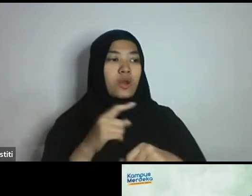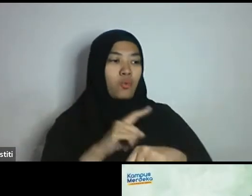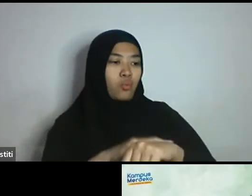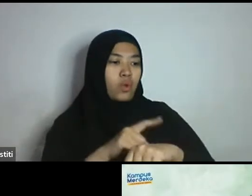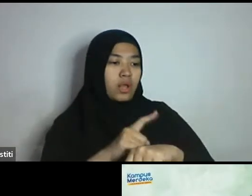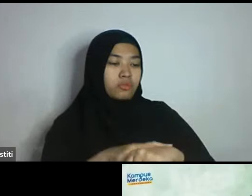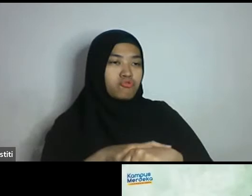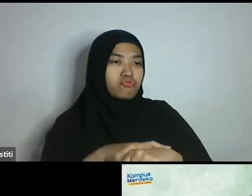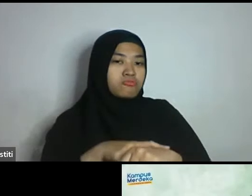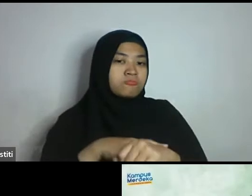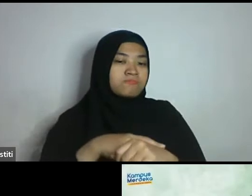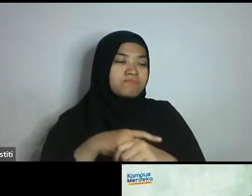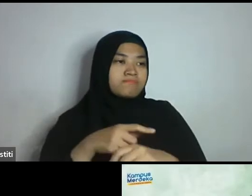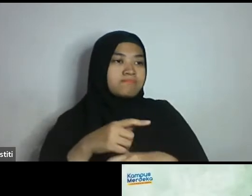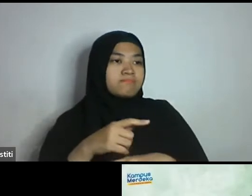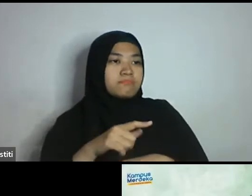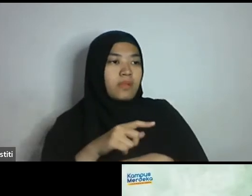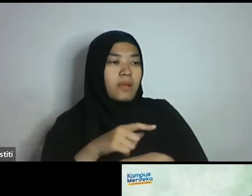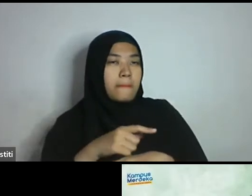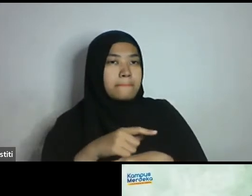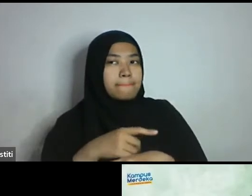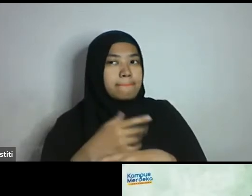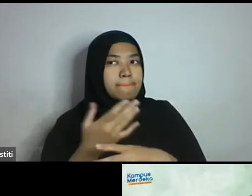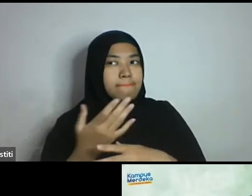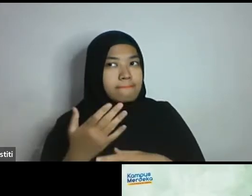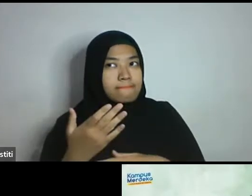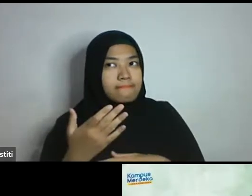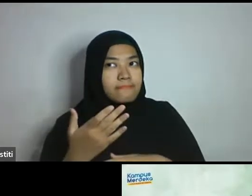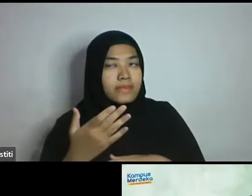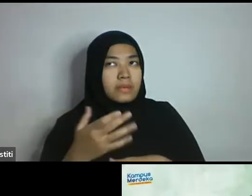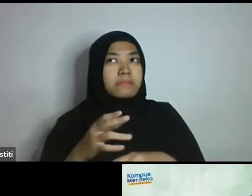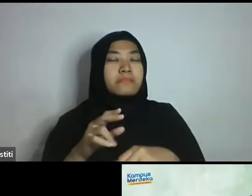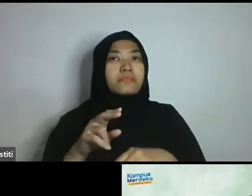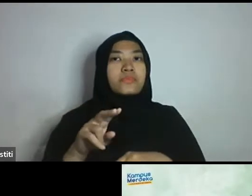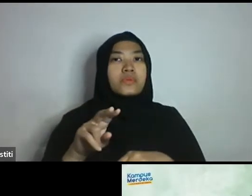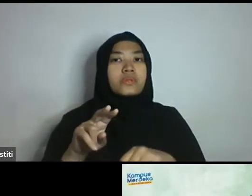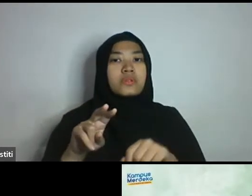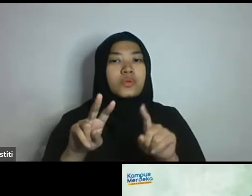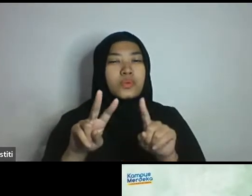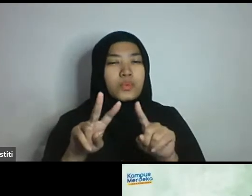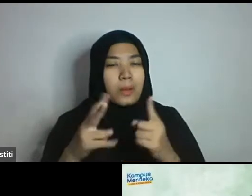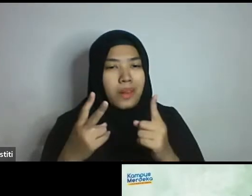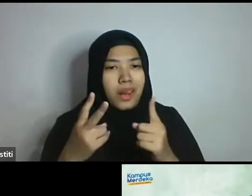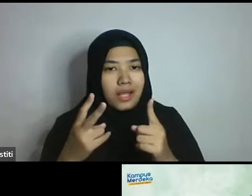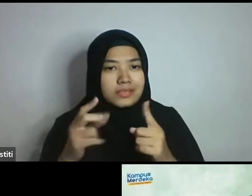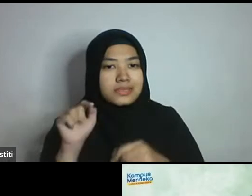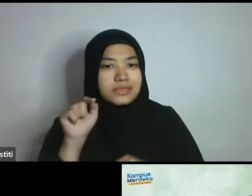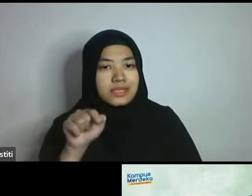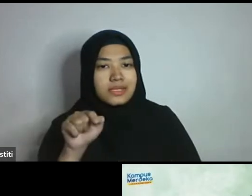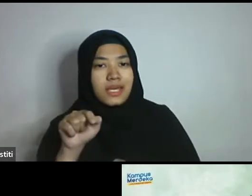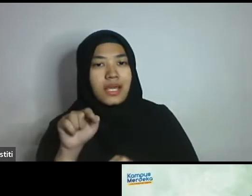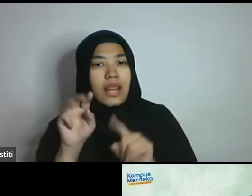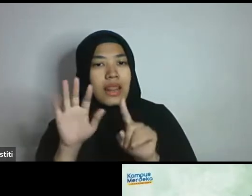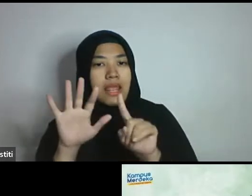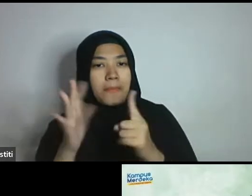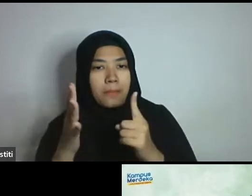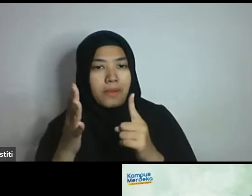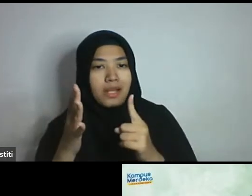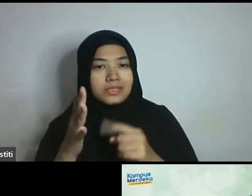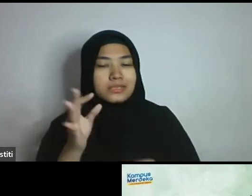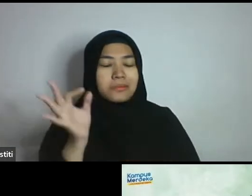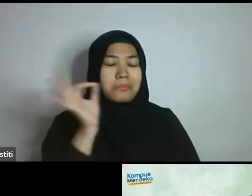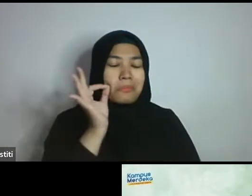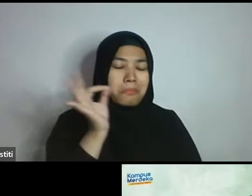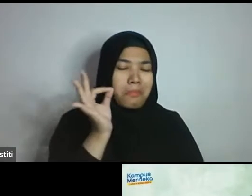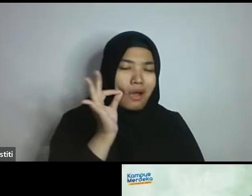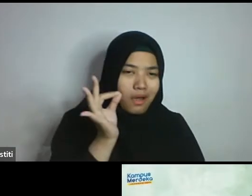Jadi instead of kita akan selesai jam 2.15. Saya harap ini bisa diterima gitu ya. I'm really sorry for